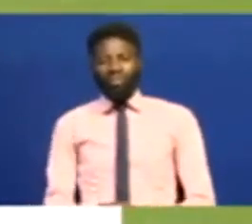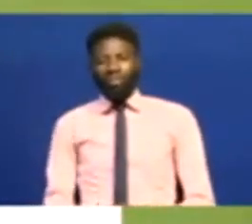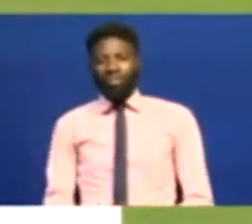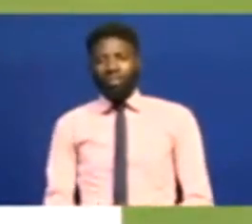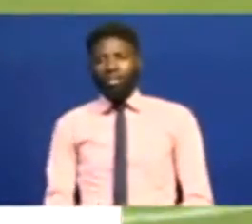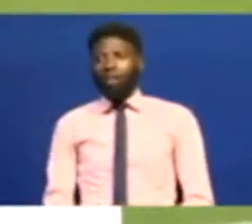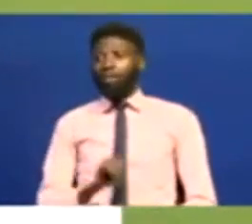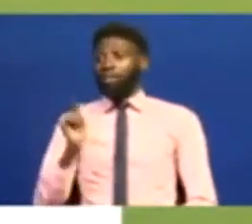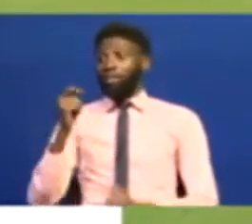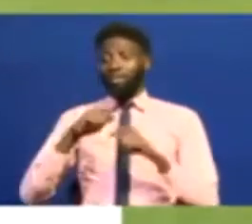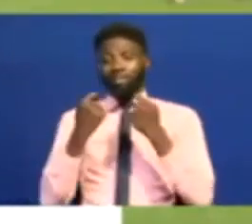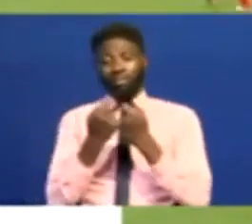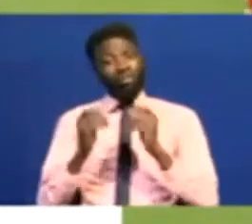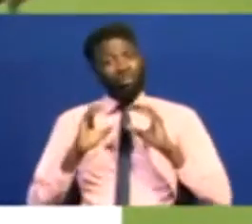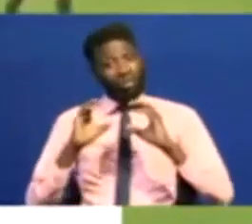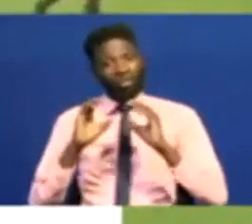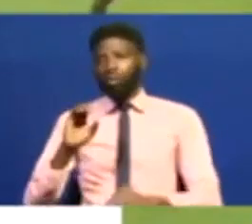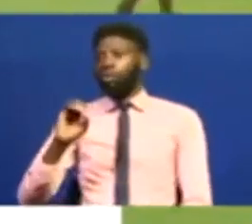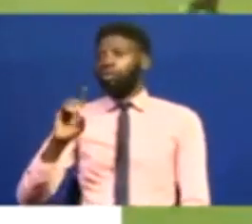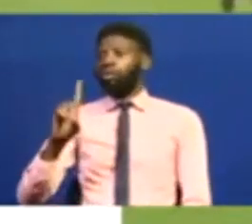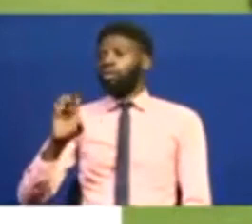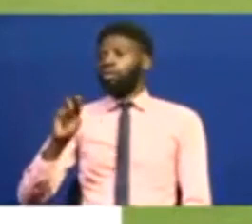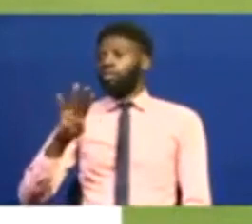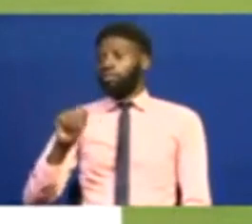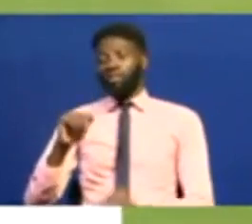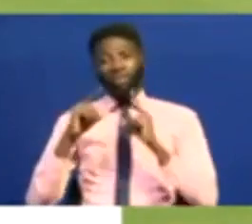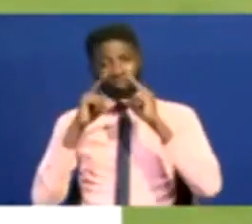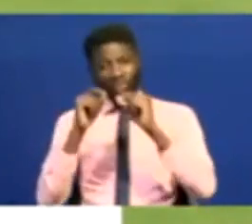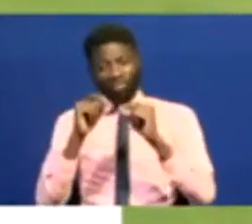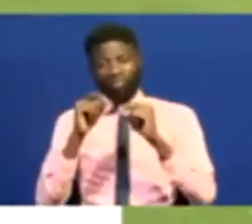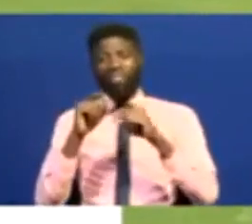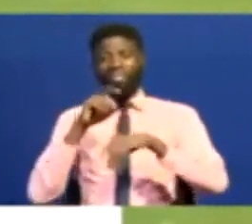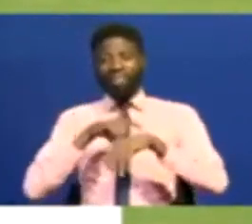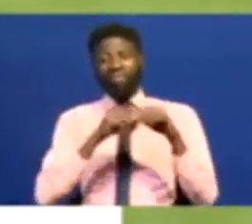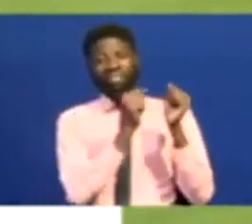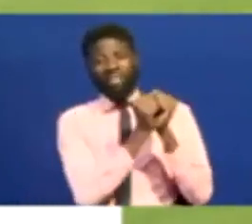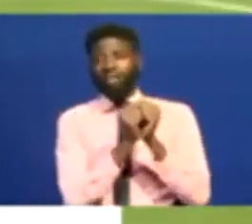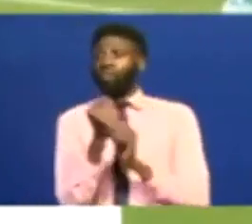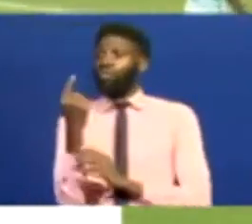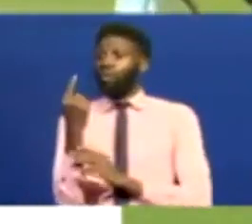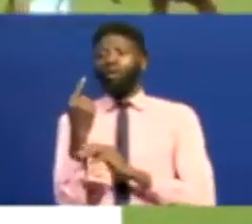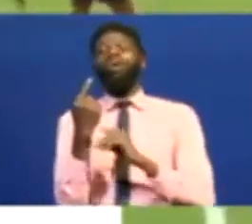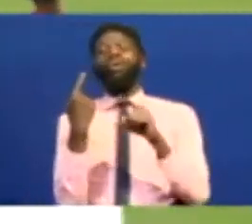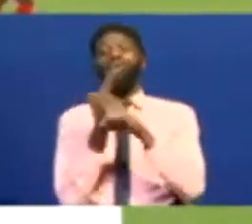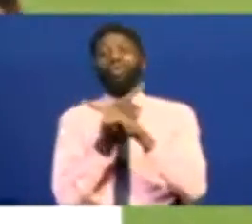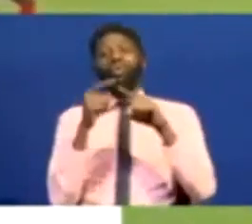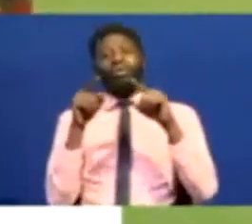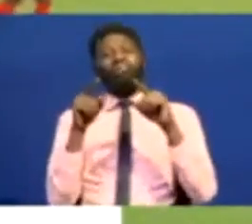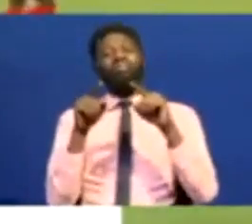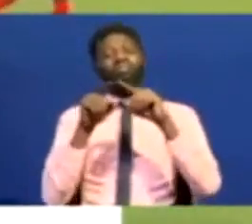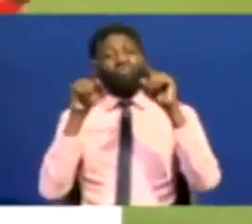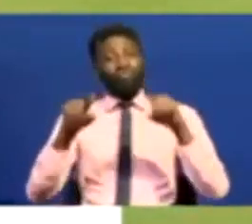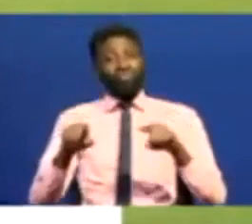The Kenyan team coached by Beldin Odemba sailed through on a 10-1 goals aggregate after winning the first leg encounter 6-1 here